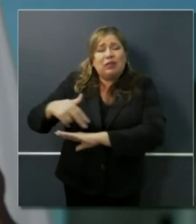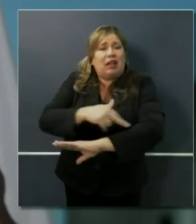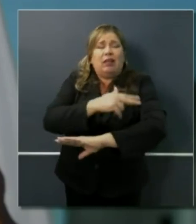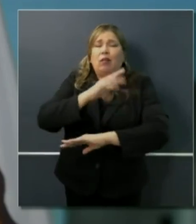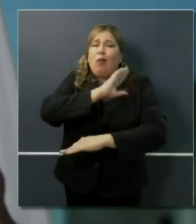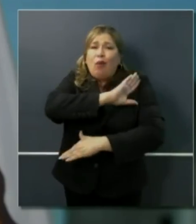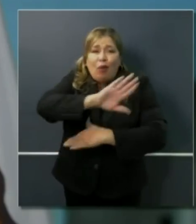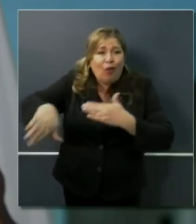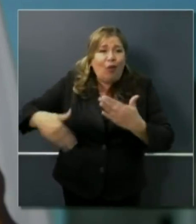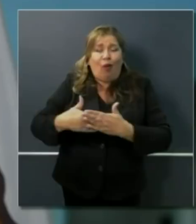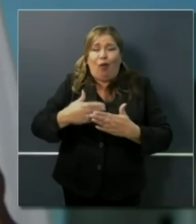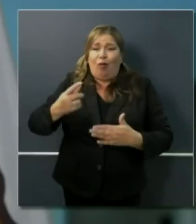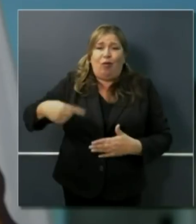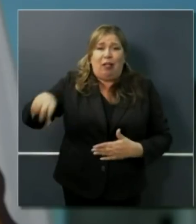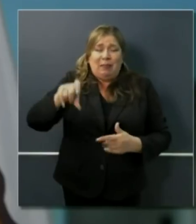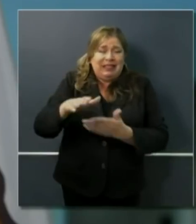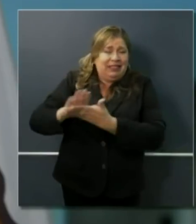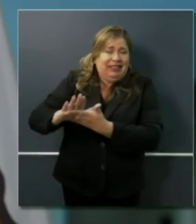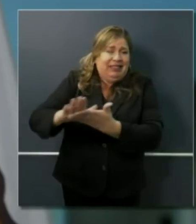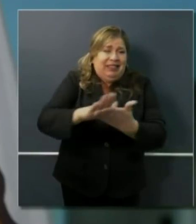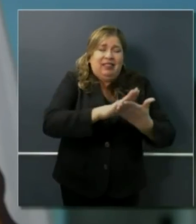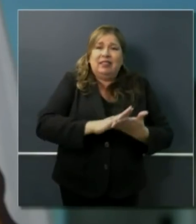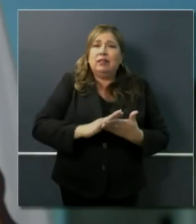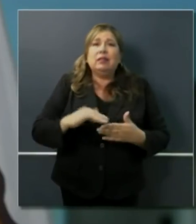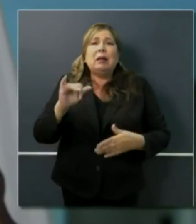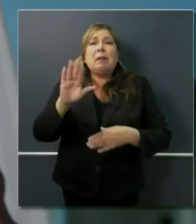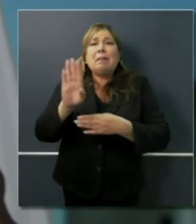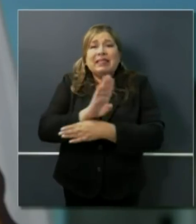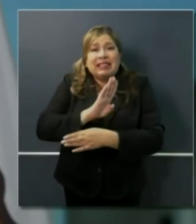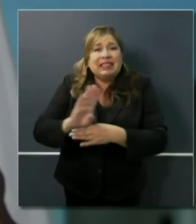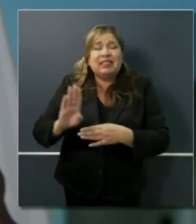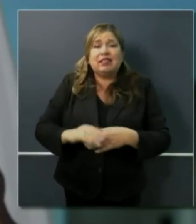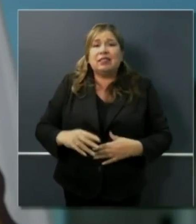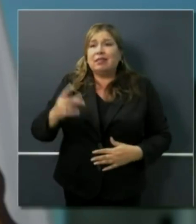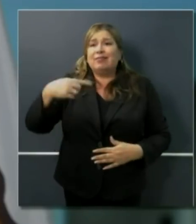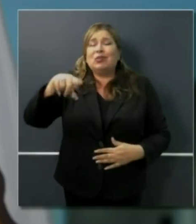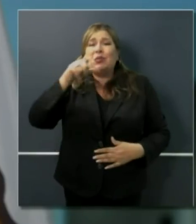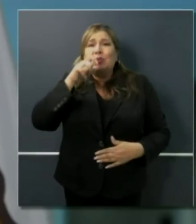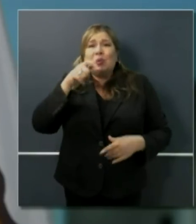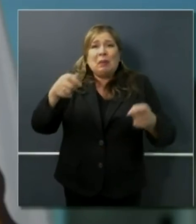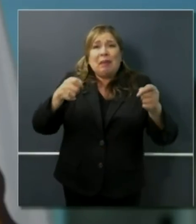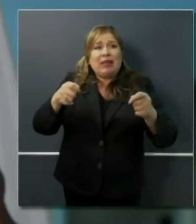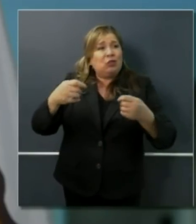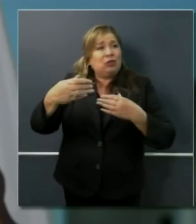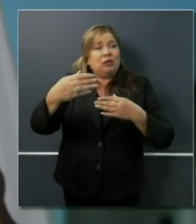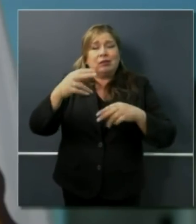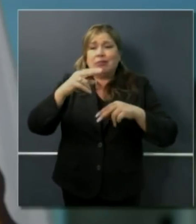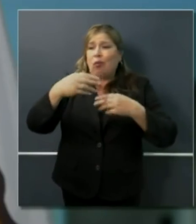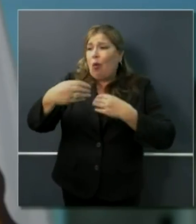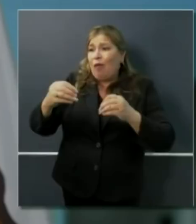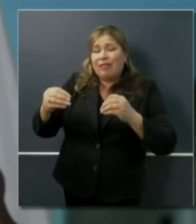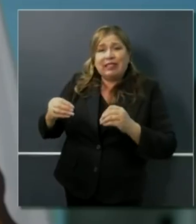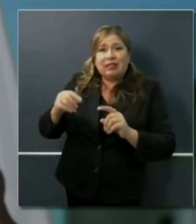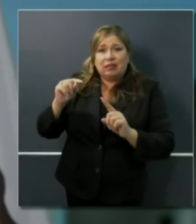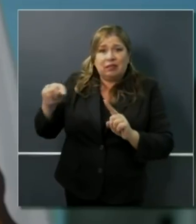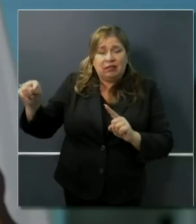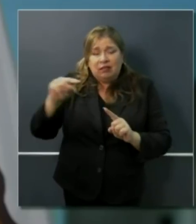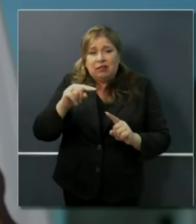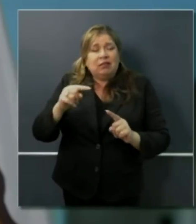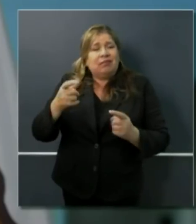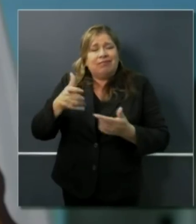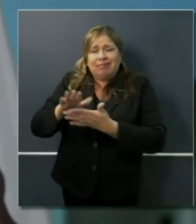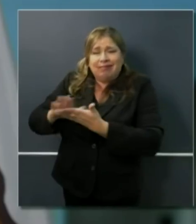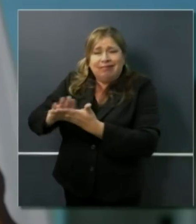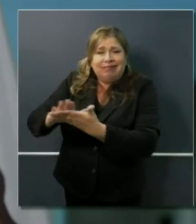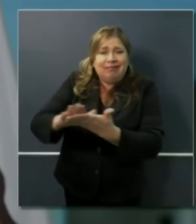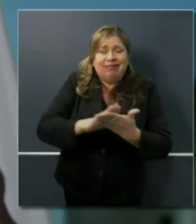areas for businesses, for office building managers. The idea that we are still pushing to get